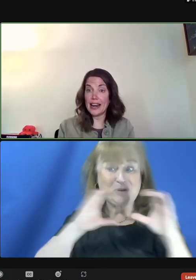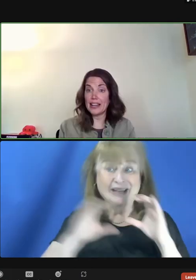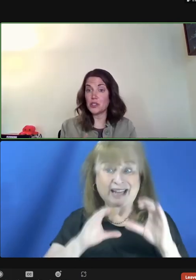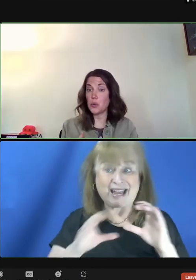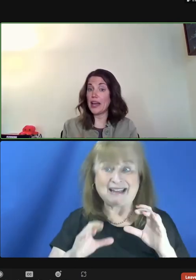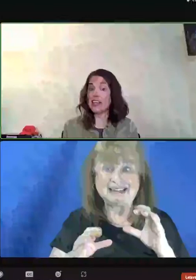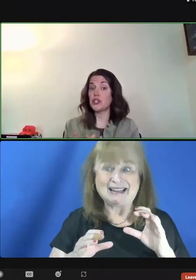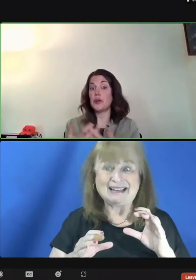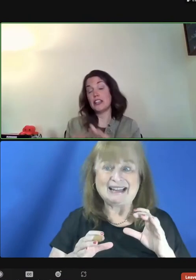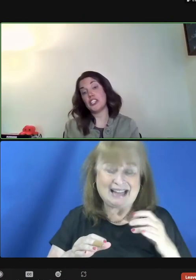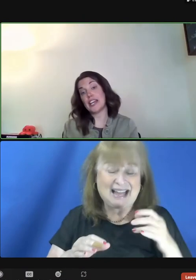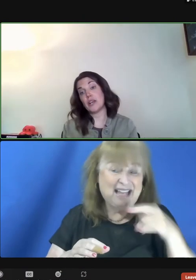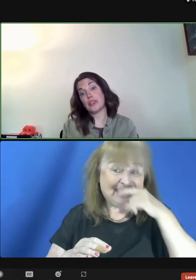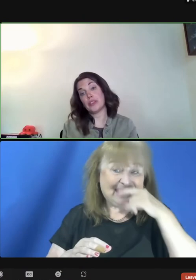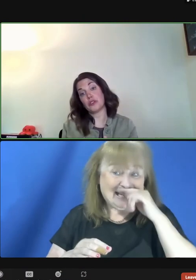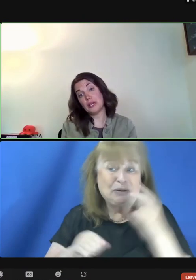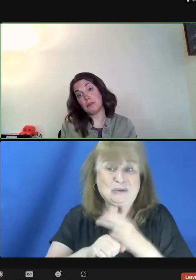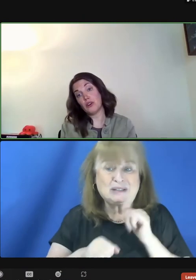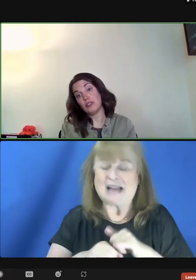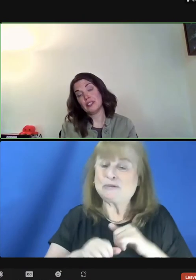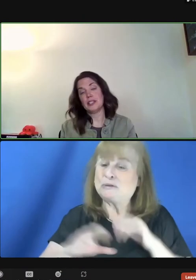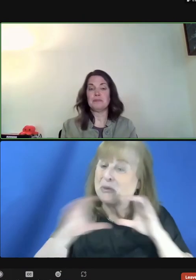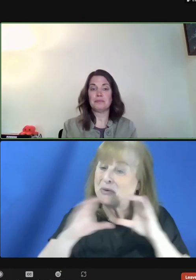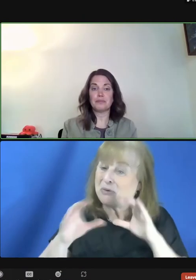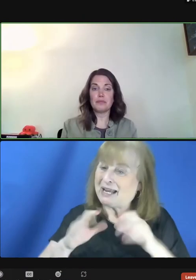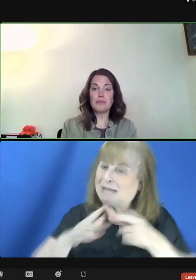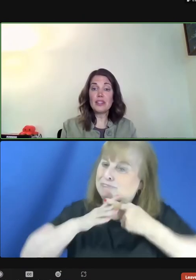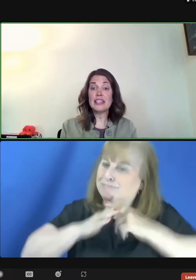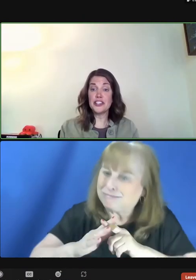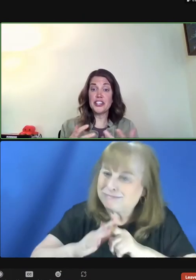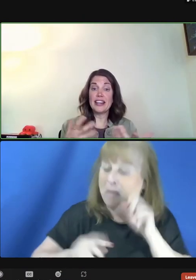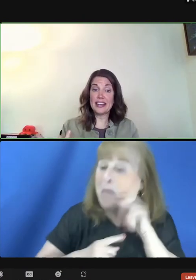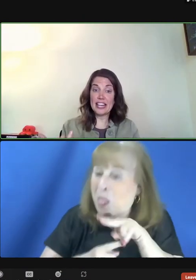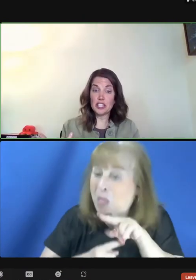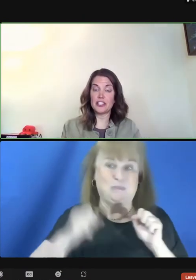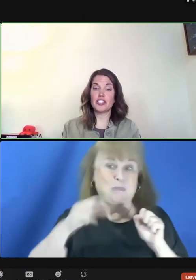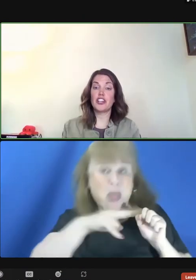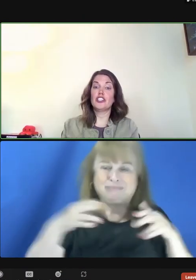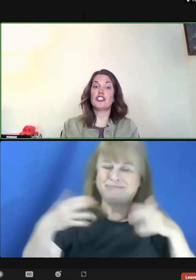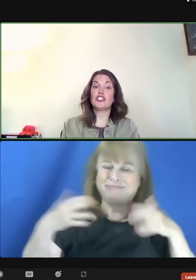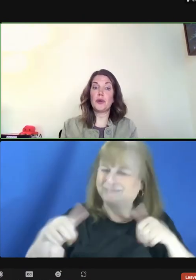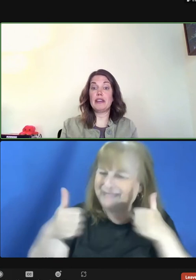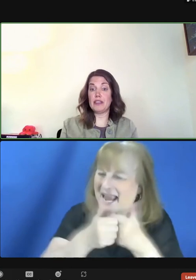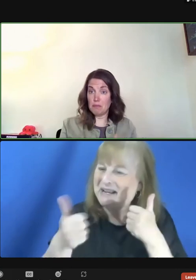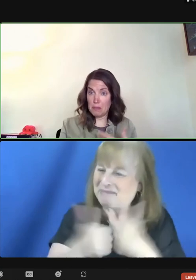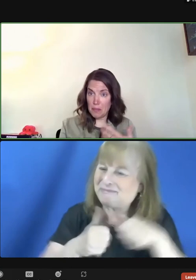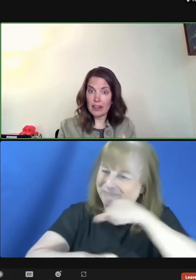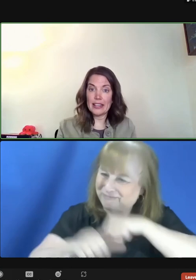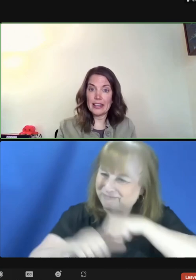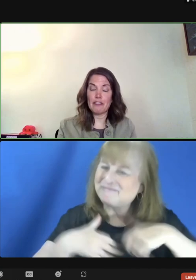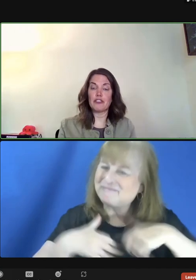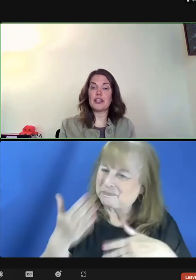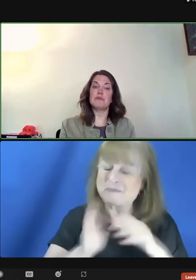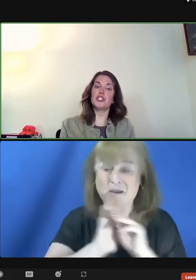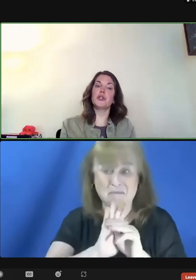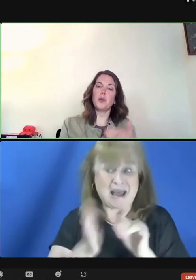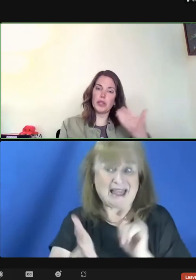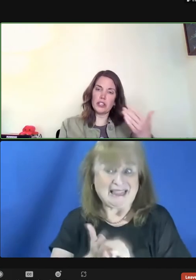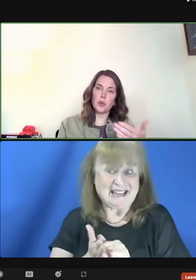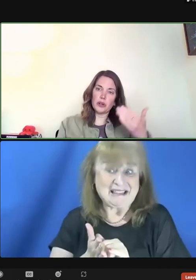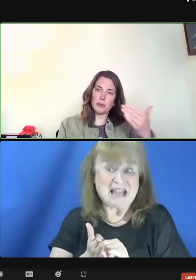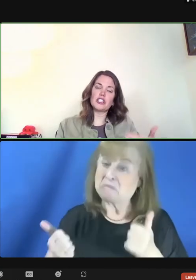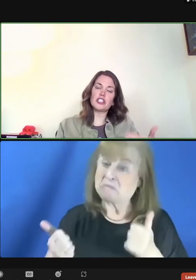would use that as a way to initiate with other people, initiate engagement. So even modeling that for